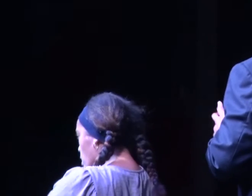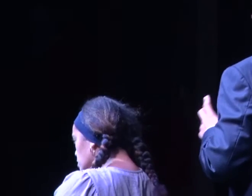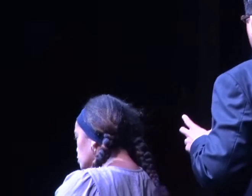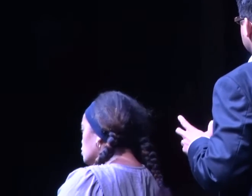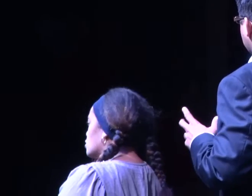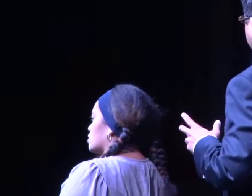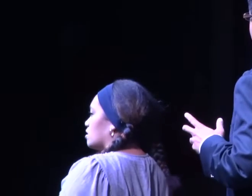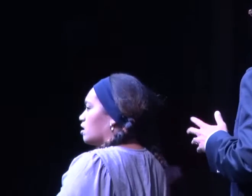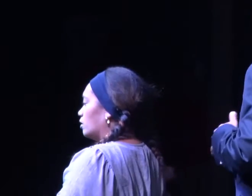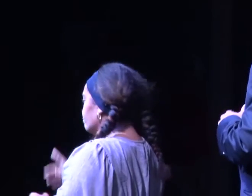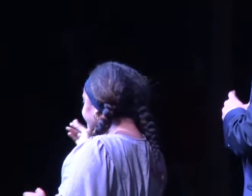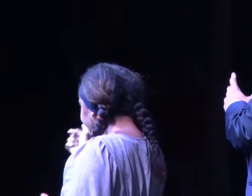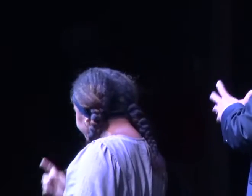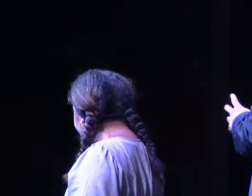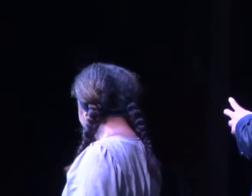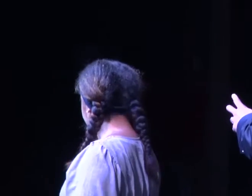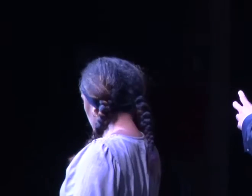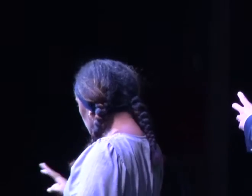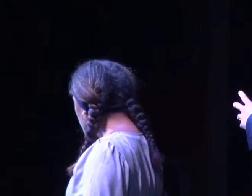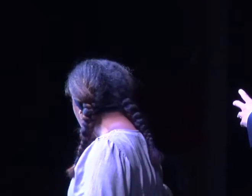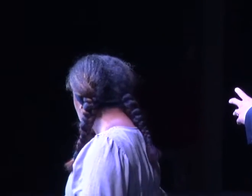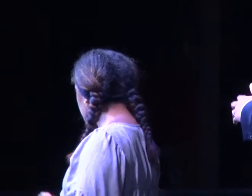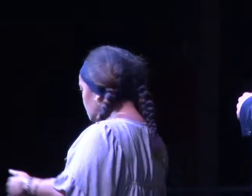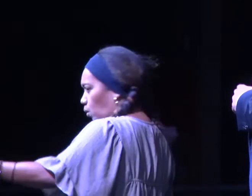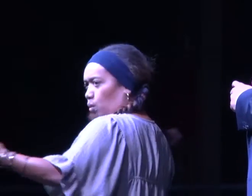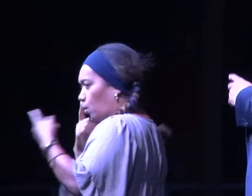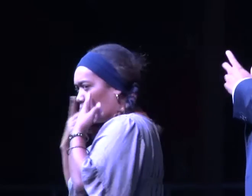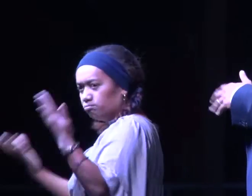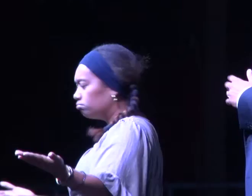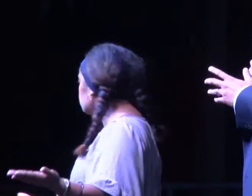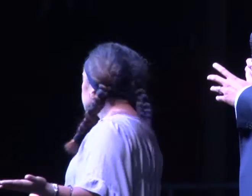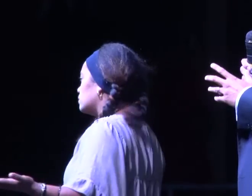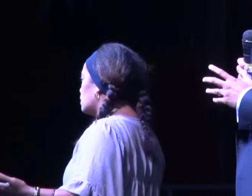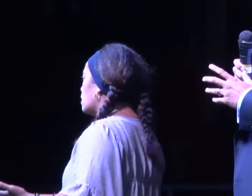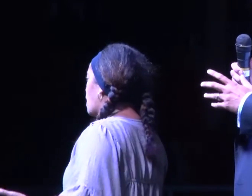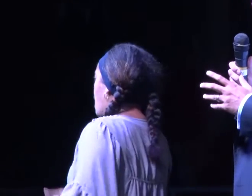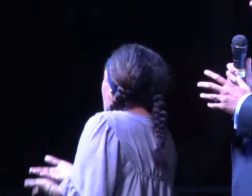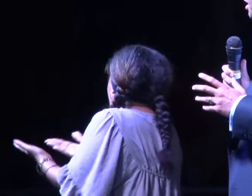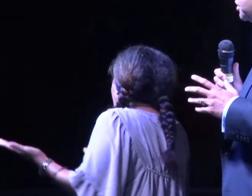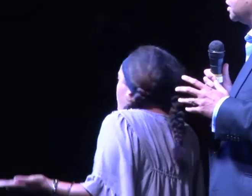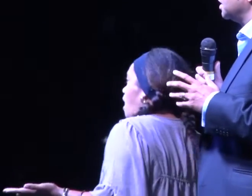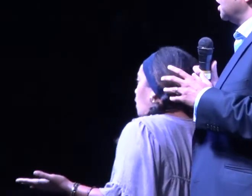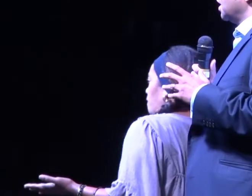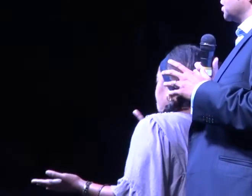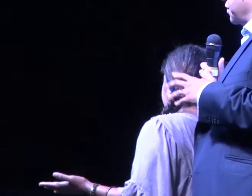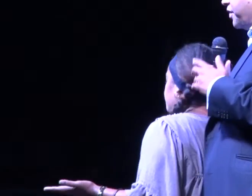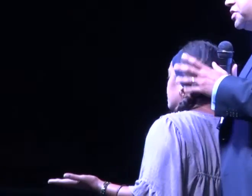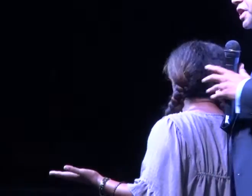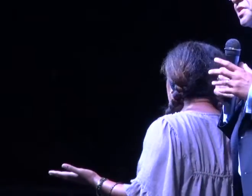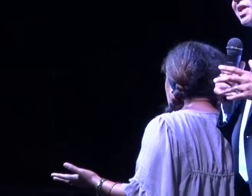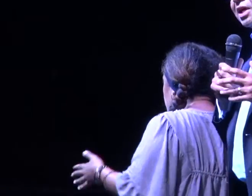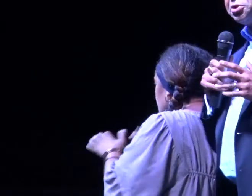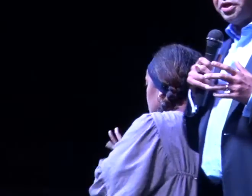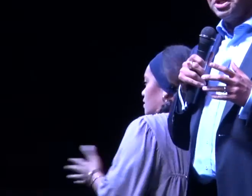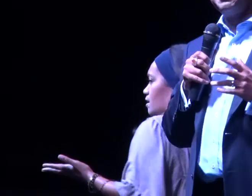courage that have shown to come here to dance in front of you. And what this shows to us, ladies and gentlemen, that Fiji